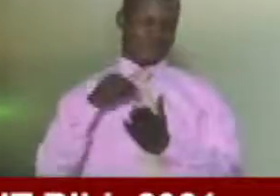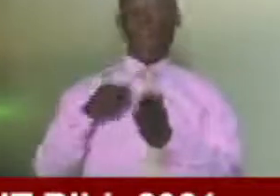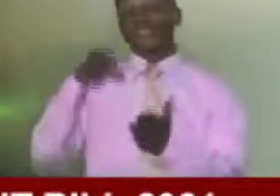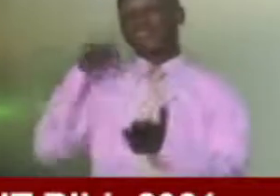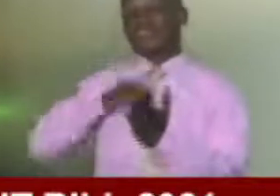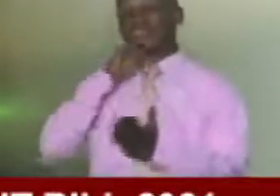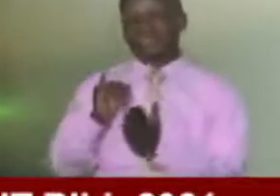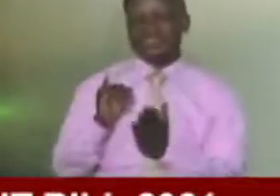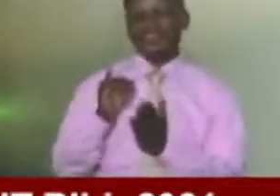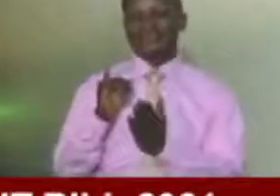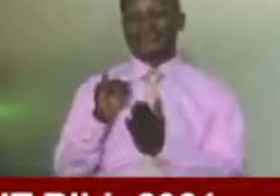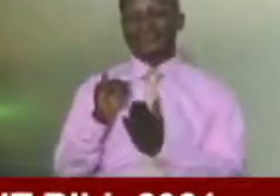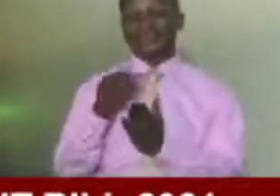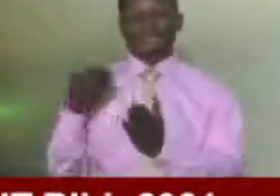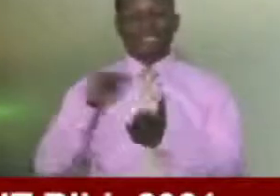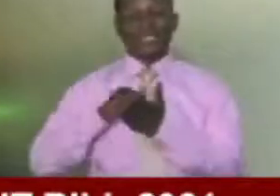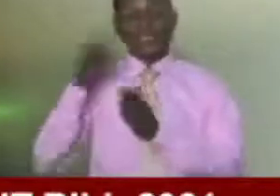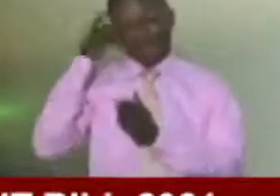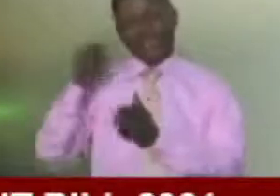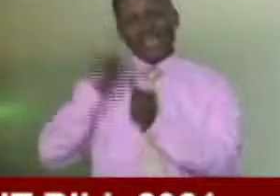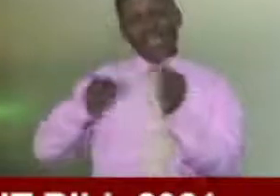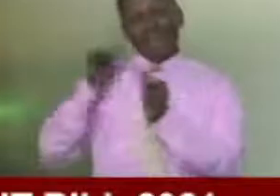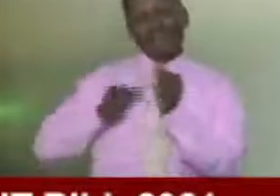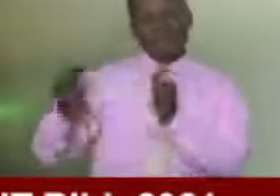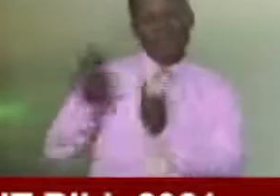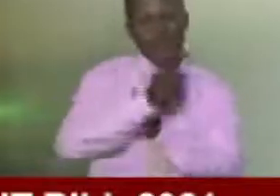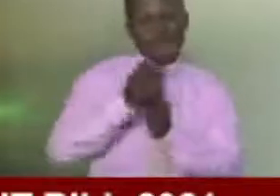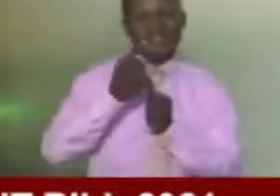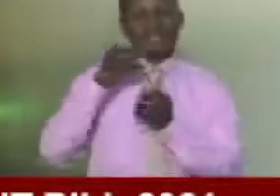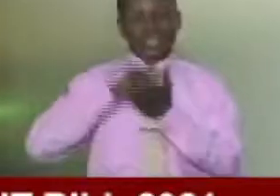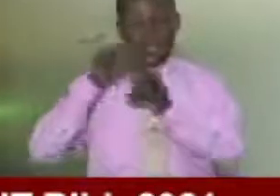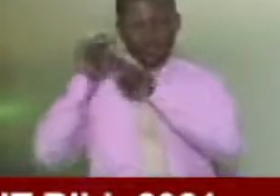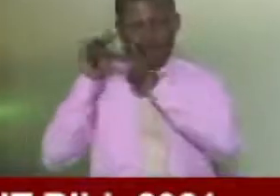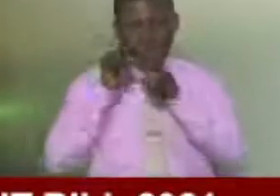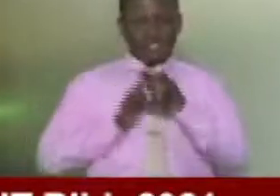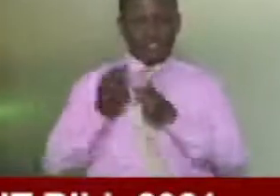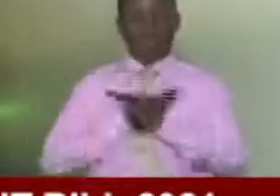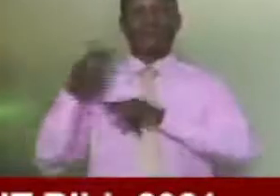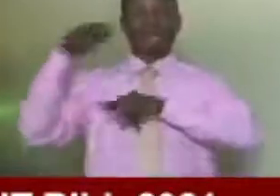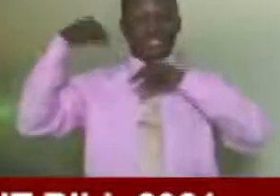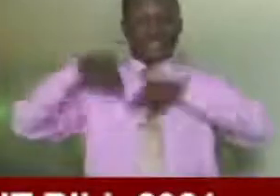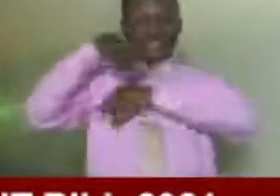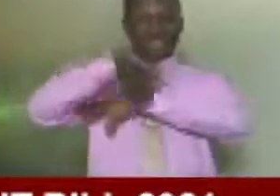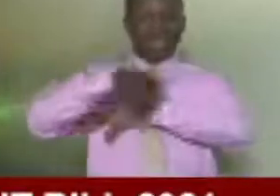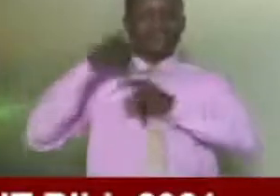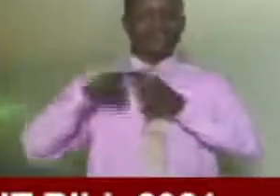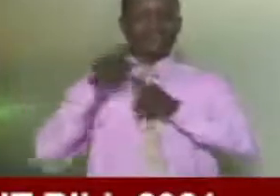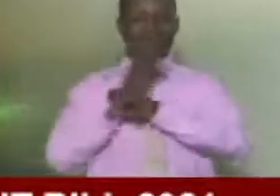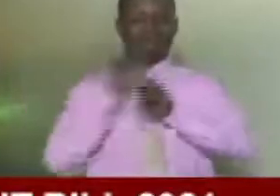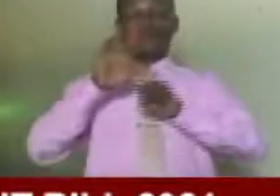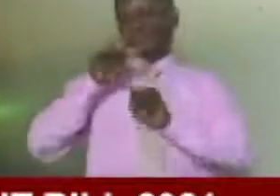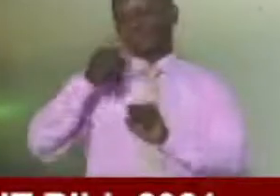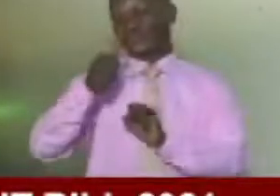opportunity for everyone who is in this hall, who is watching tonight, to say to yourself that the day you were born,